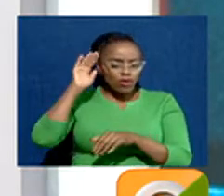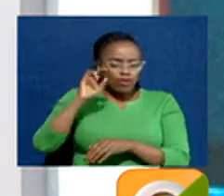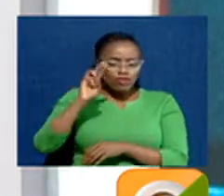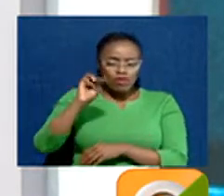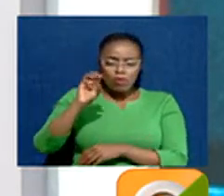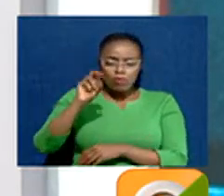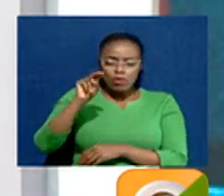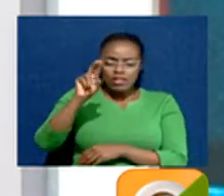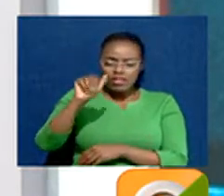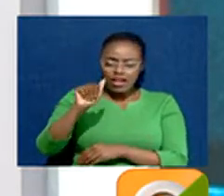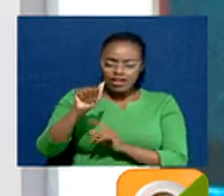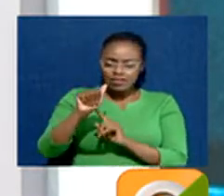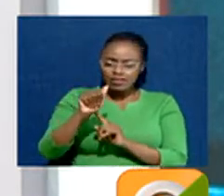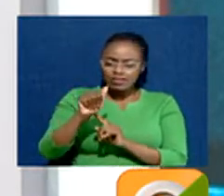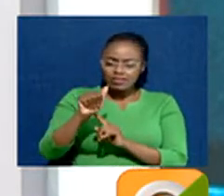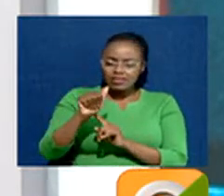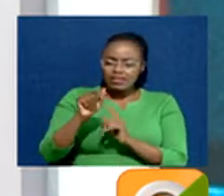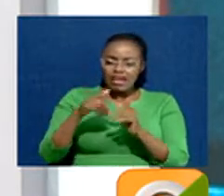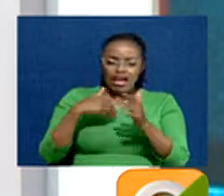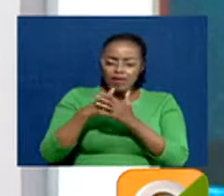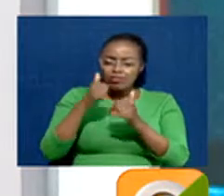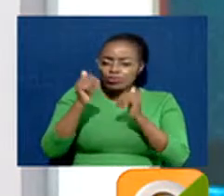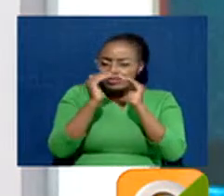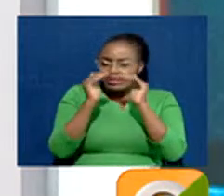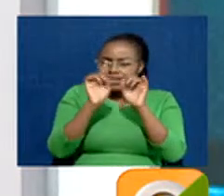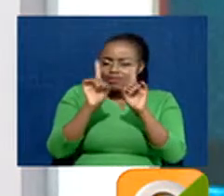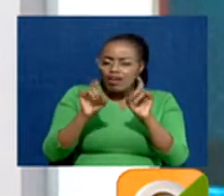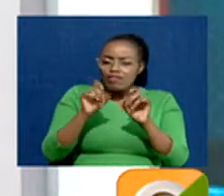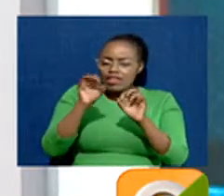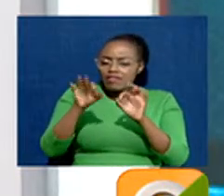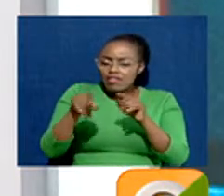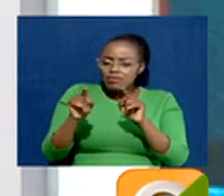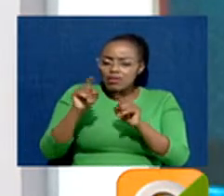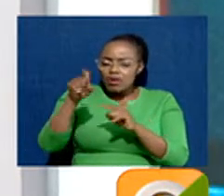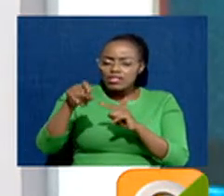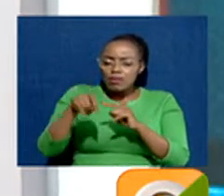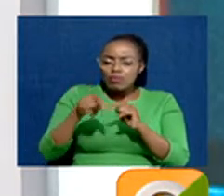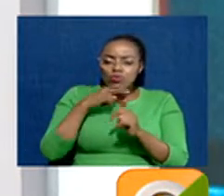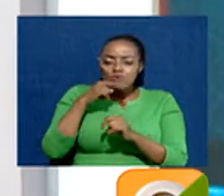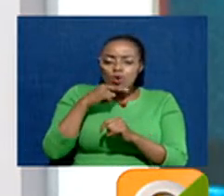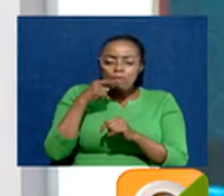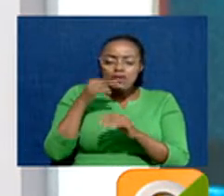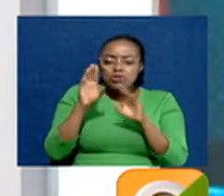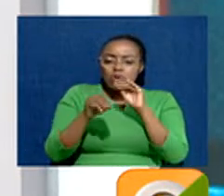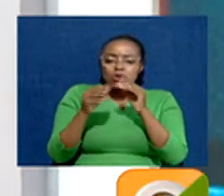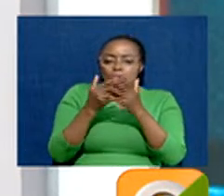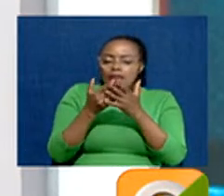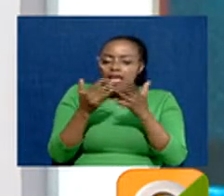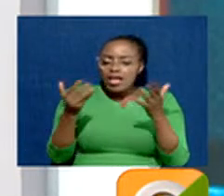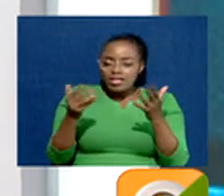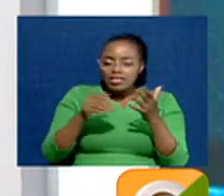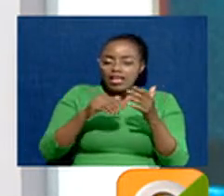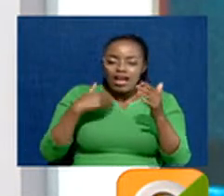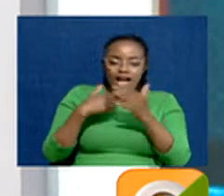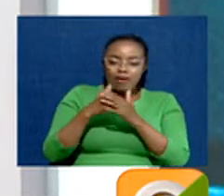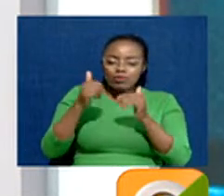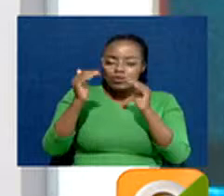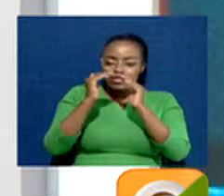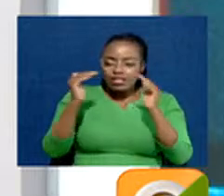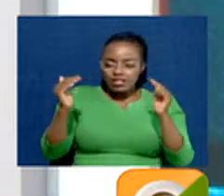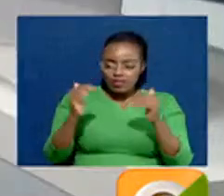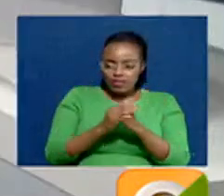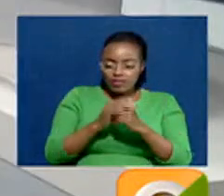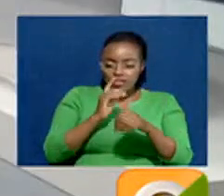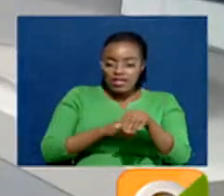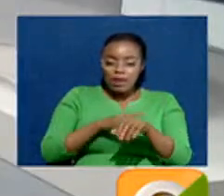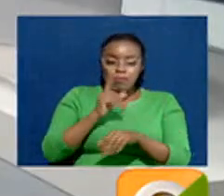Juma, up to what extent? So if they are to make contributions, to what extent? And I found that interesting as we